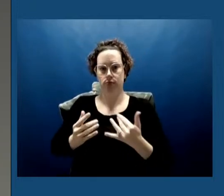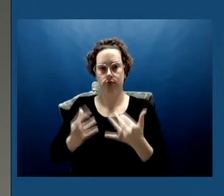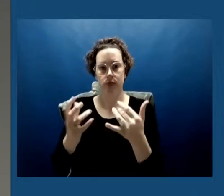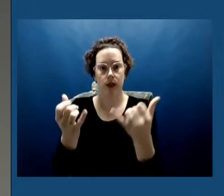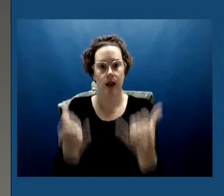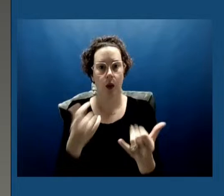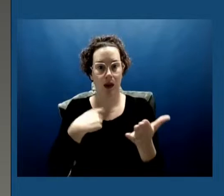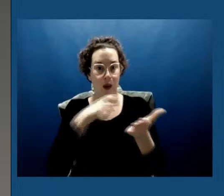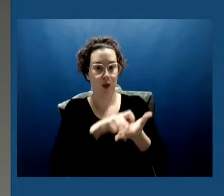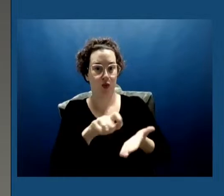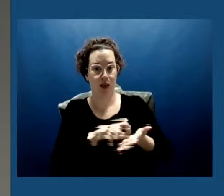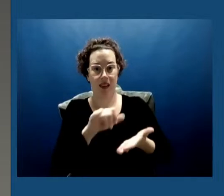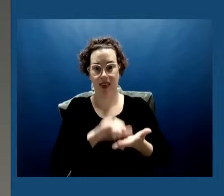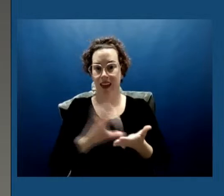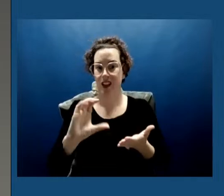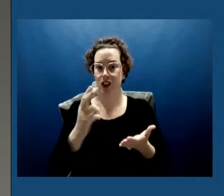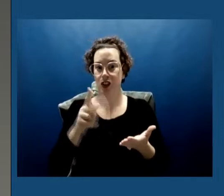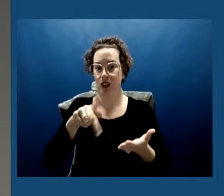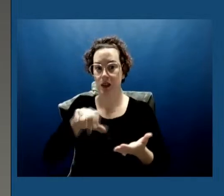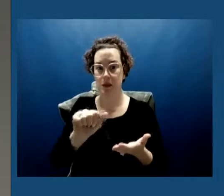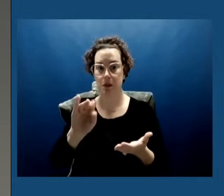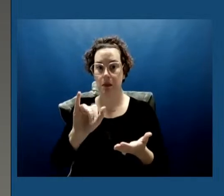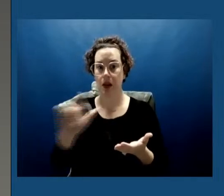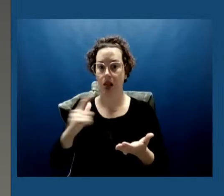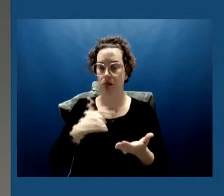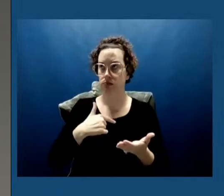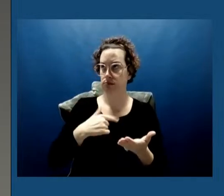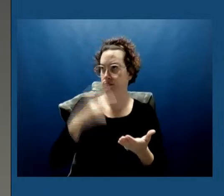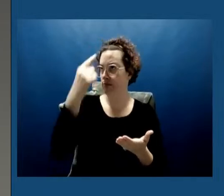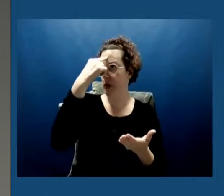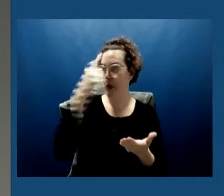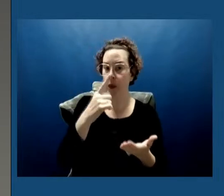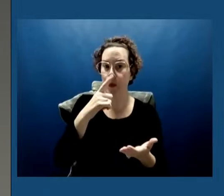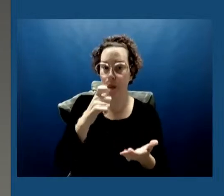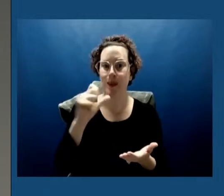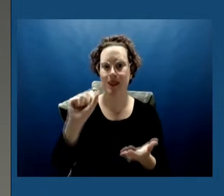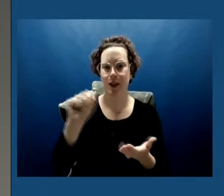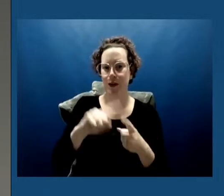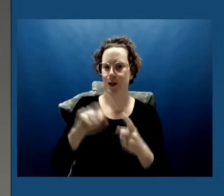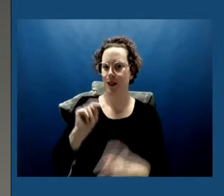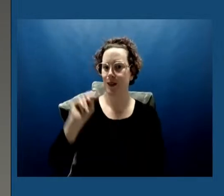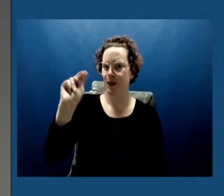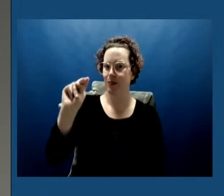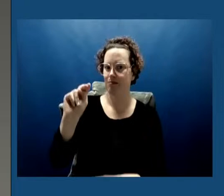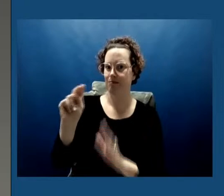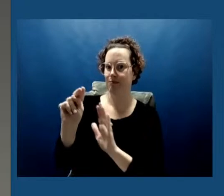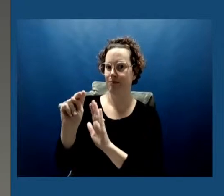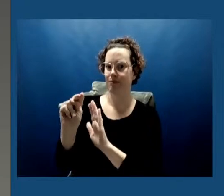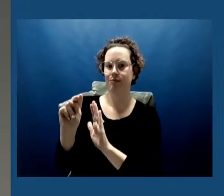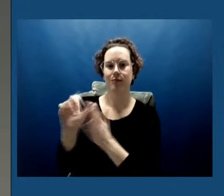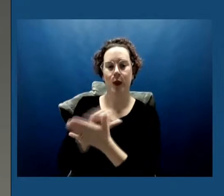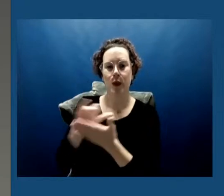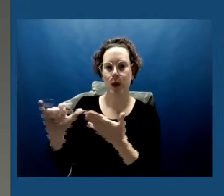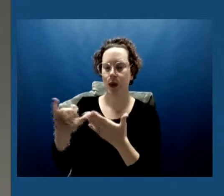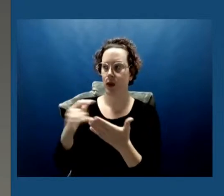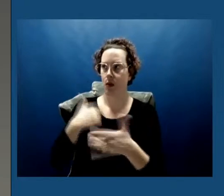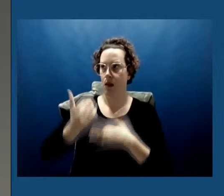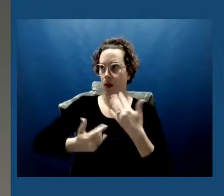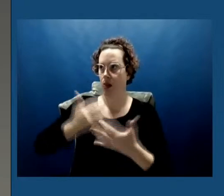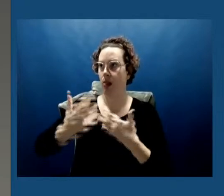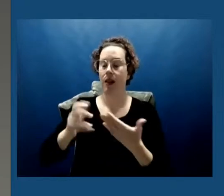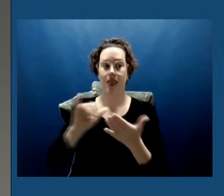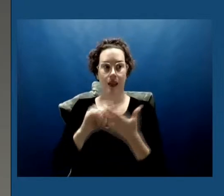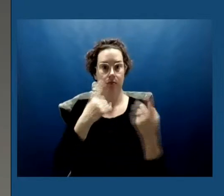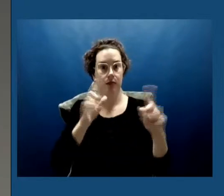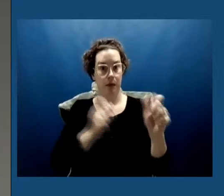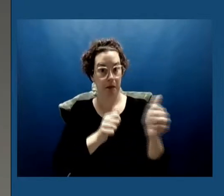and upstate New York at the top of my mind. And after years of hard work to get the bill passed, the benefits for our region have been